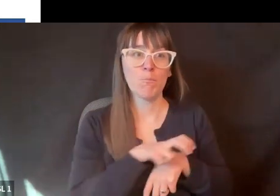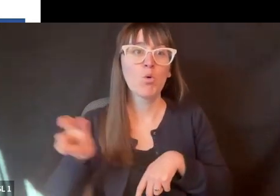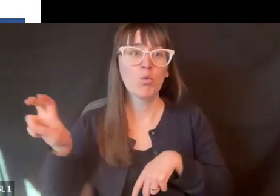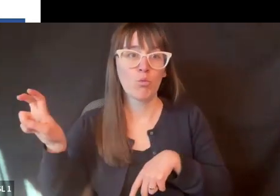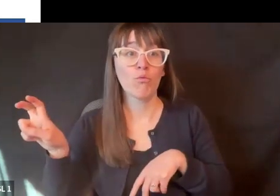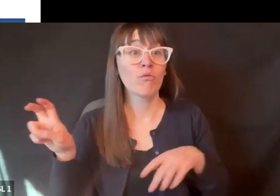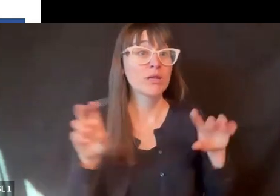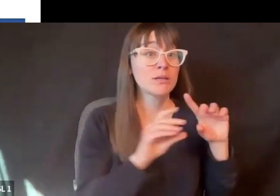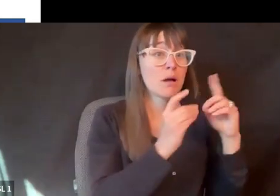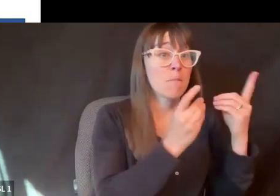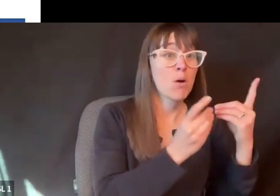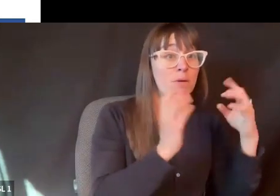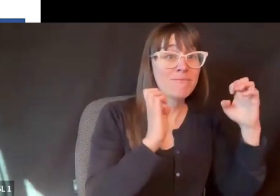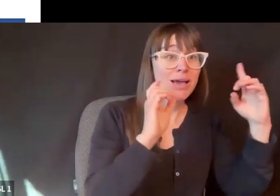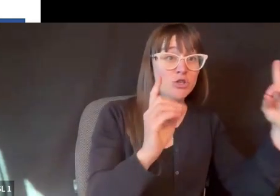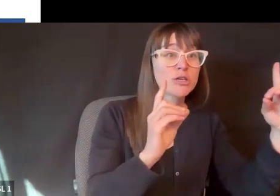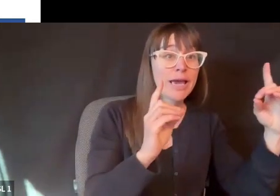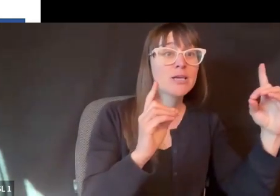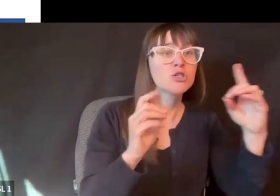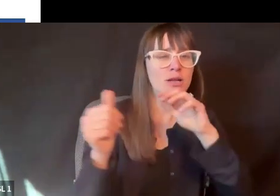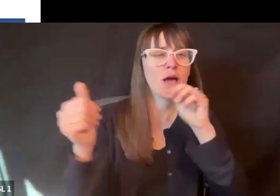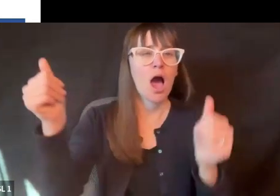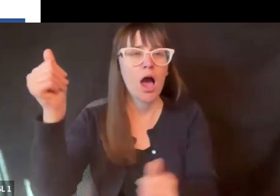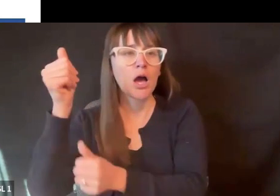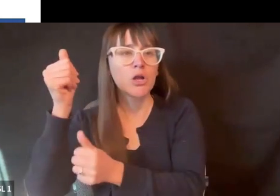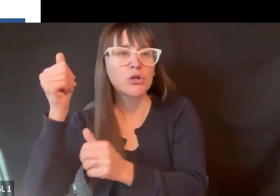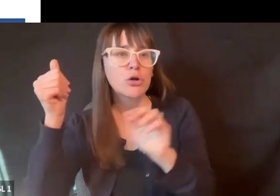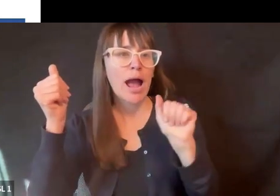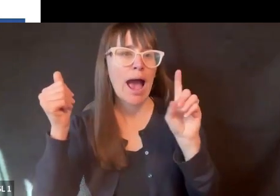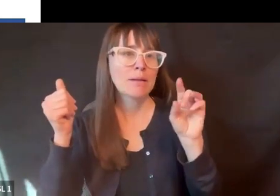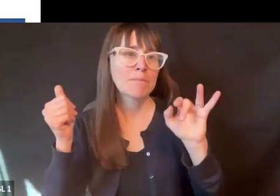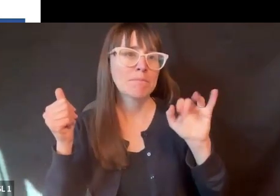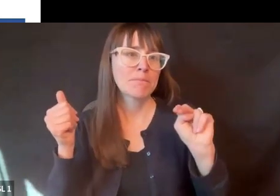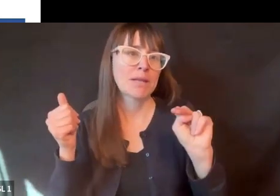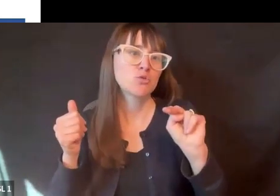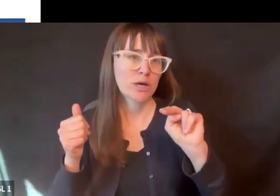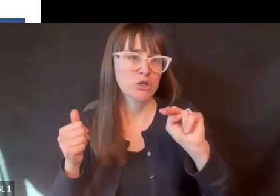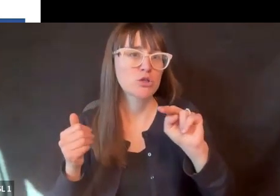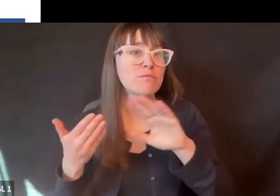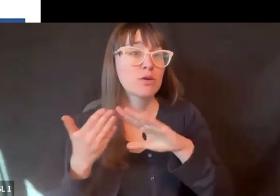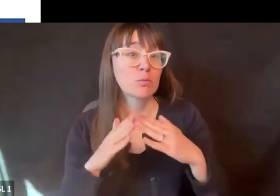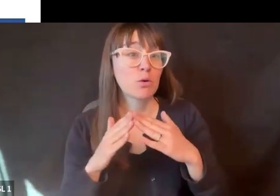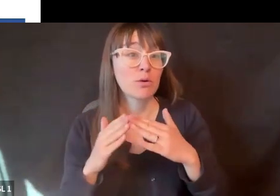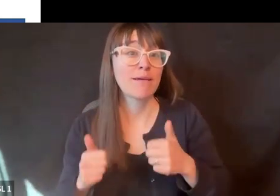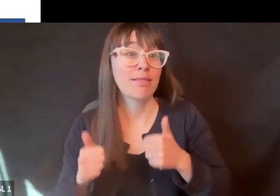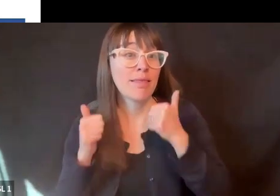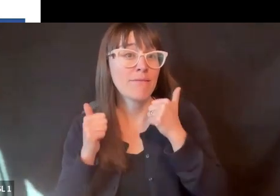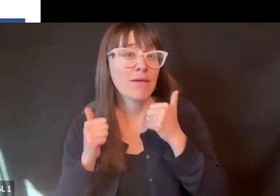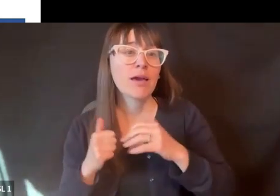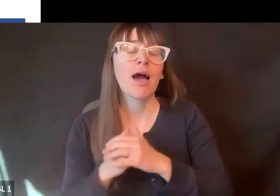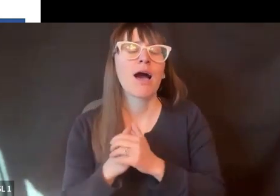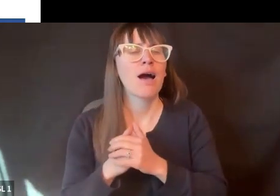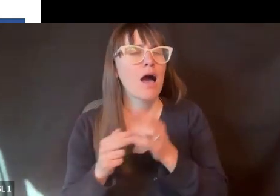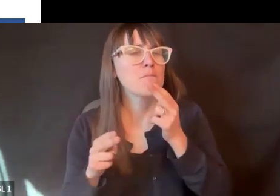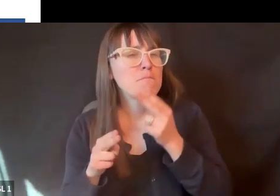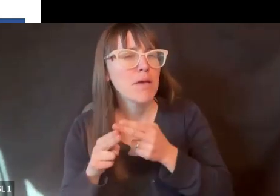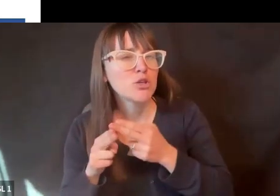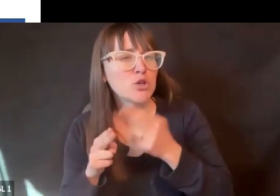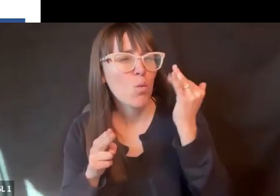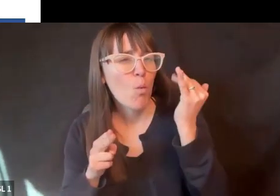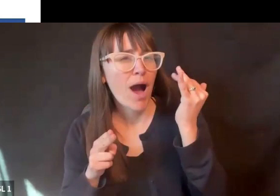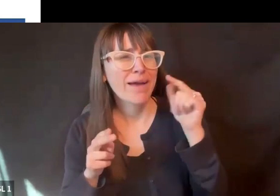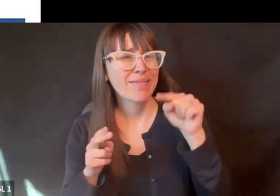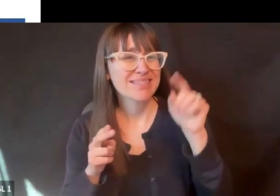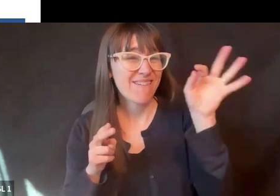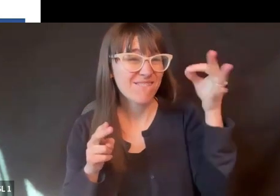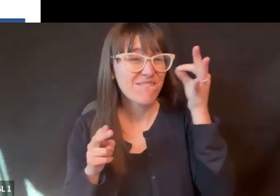program from the Department of Education to the Administration of Community Living. And the reason I wanted to mention this